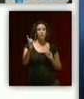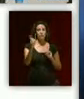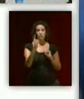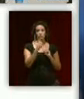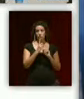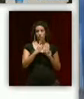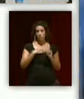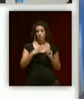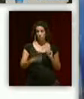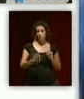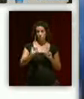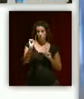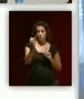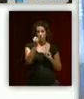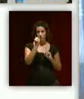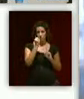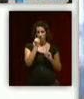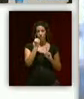video.